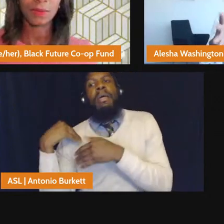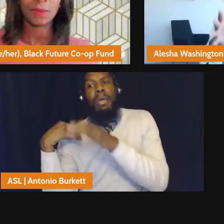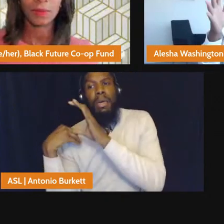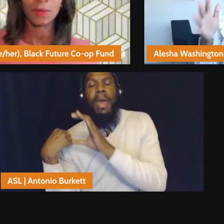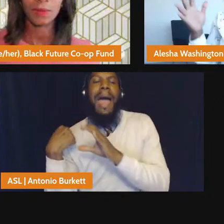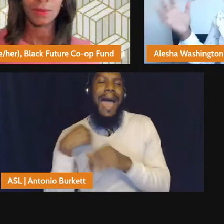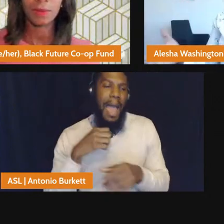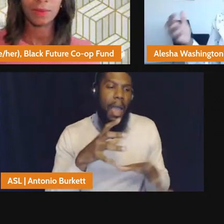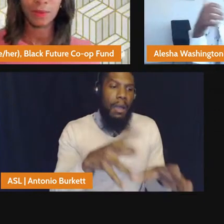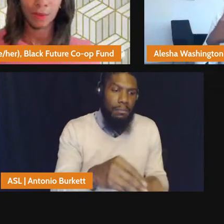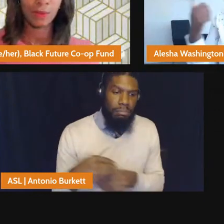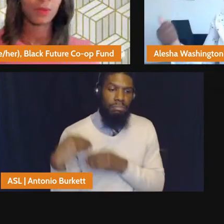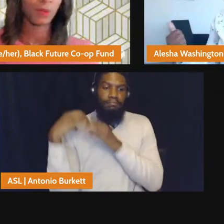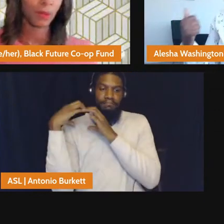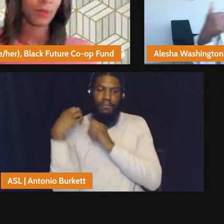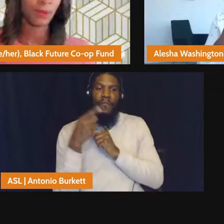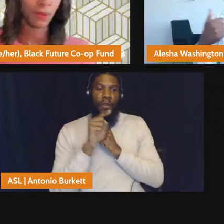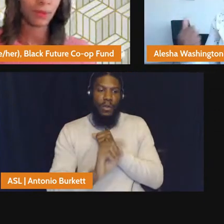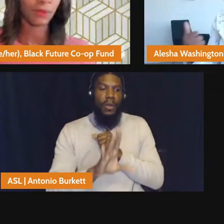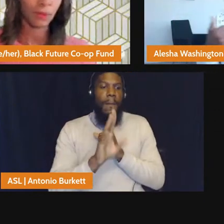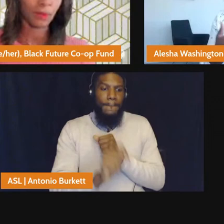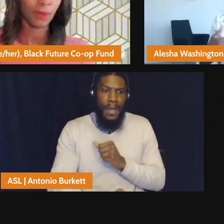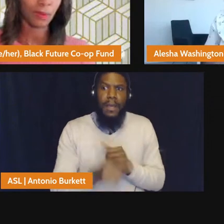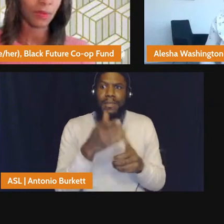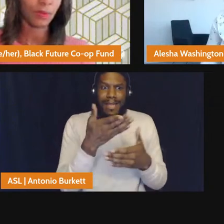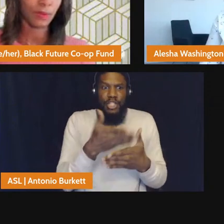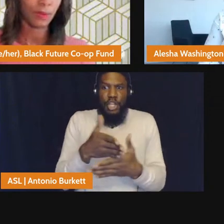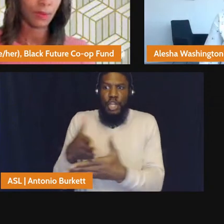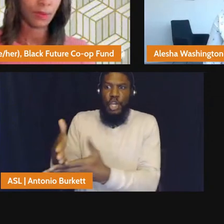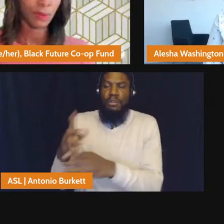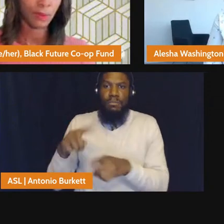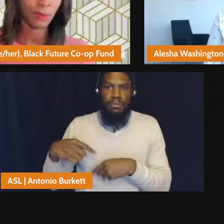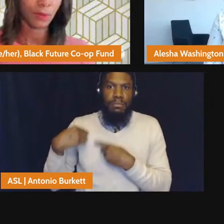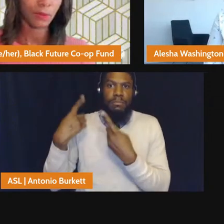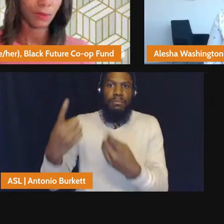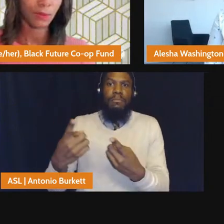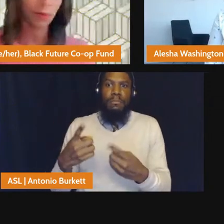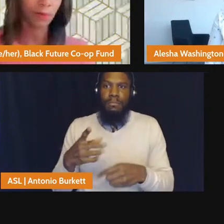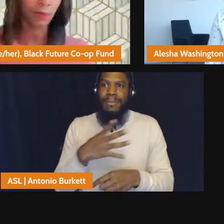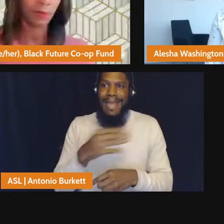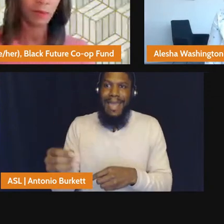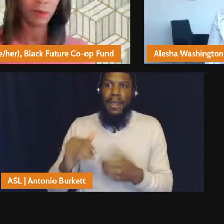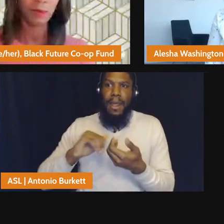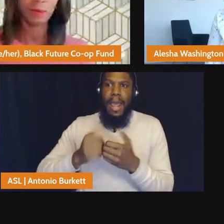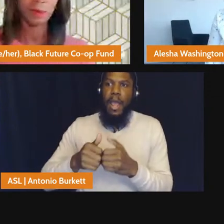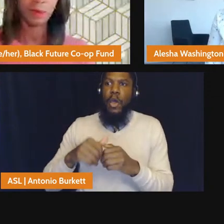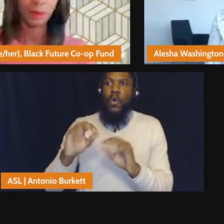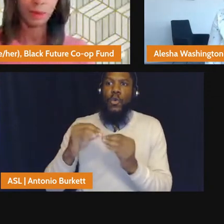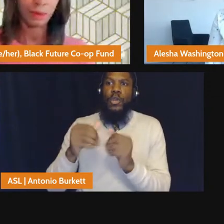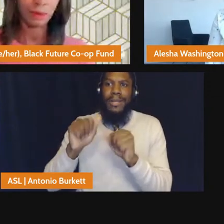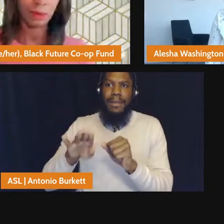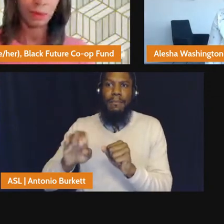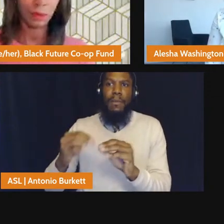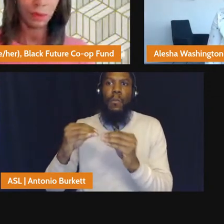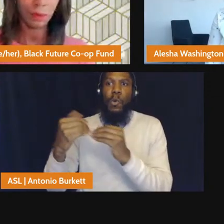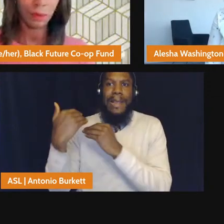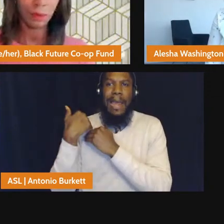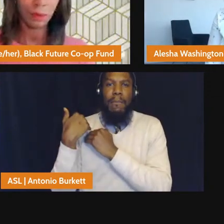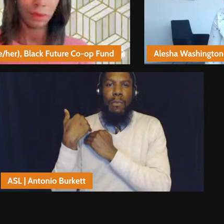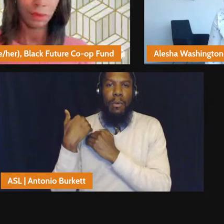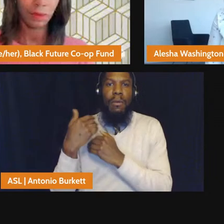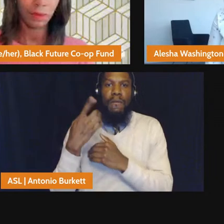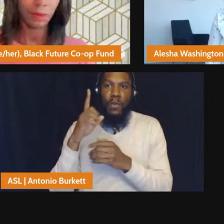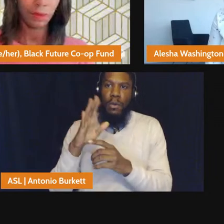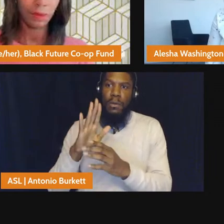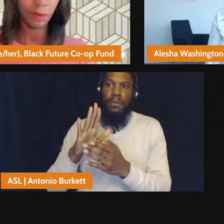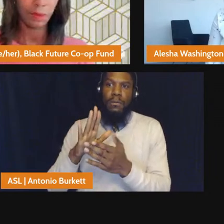in this space, have picked it up, right, and have played the role of holding the organization accountable. So we have two kind